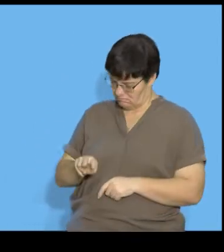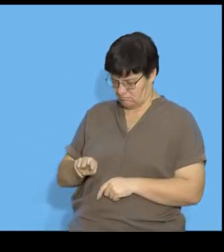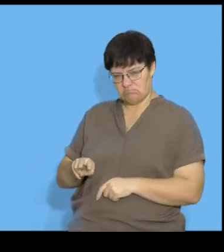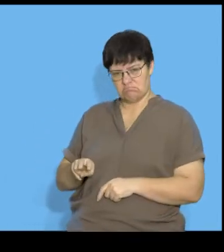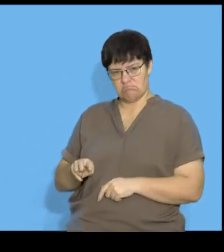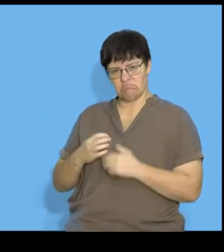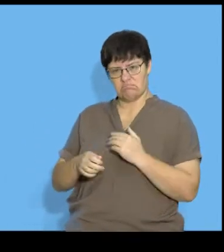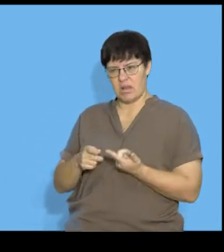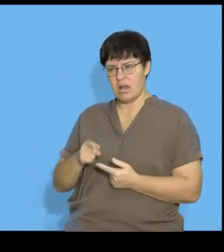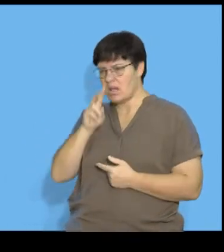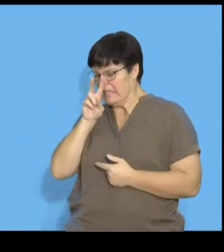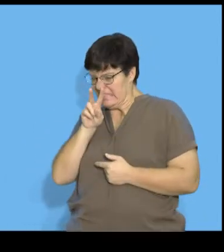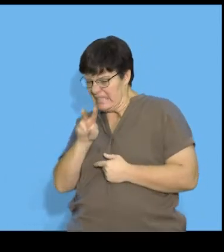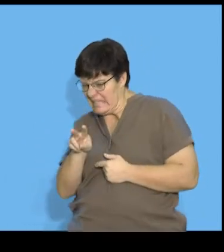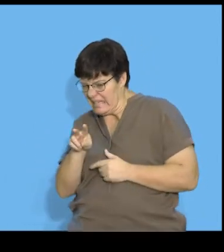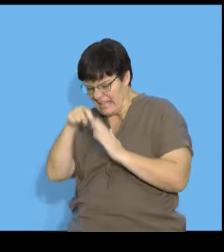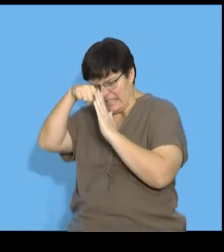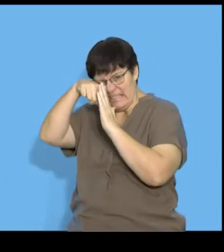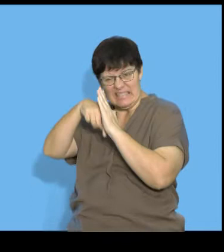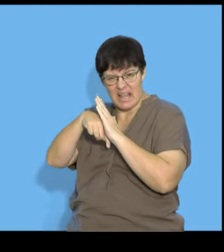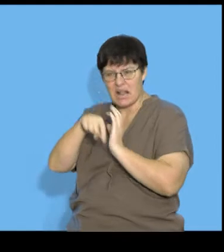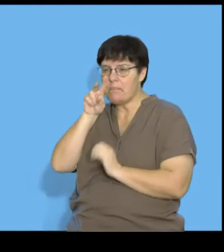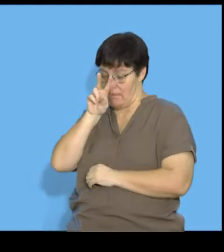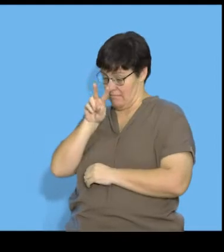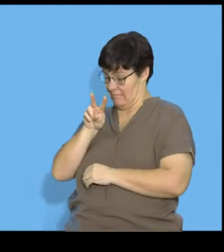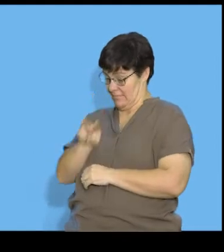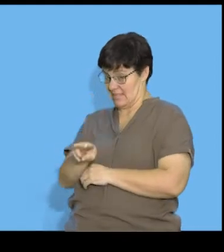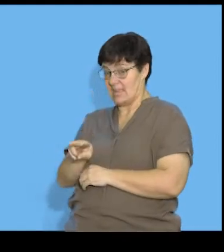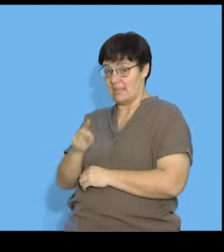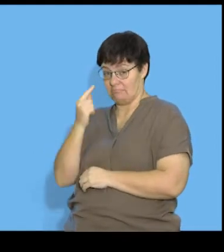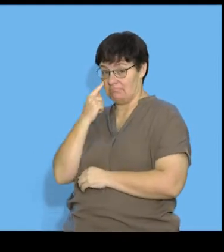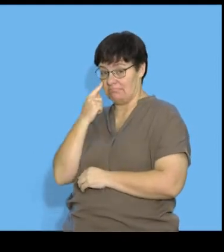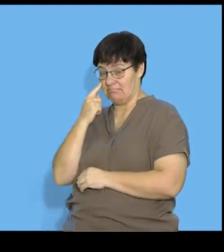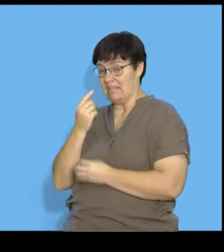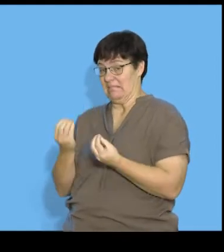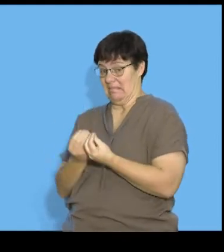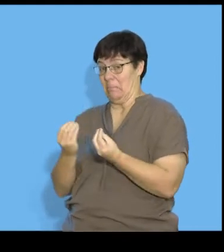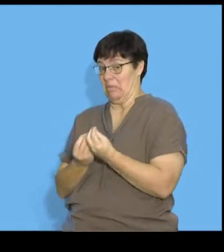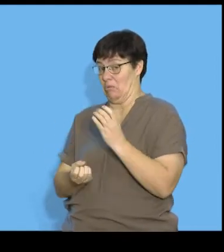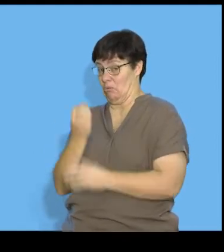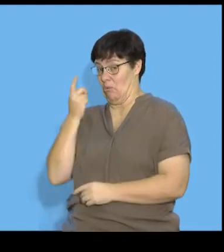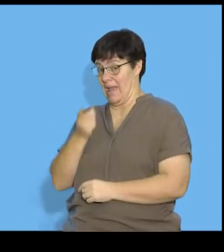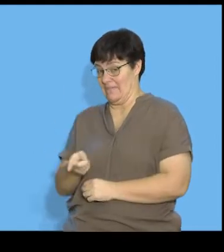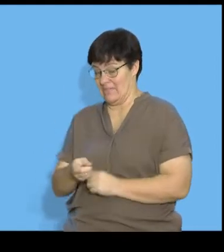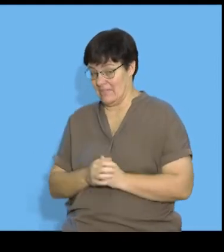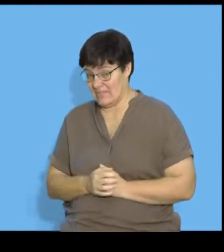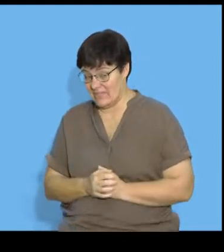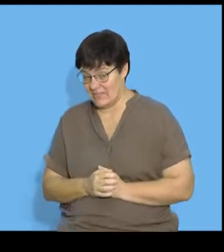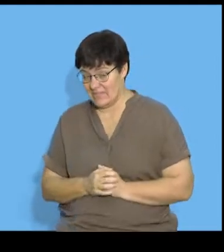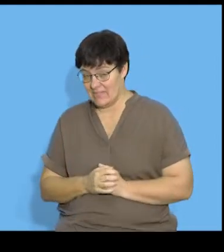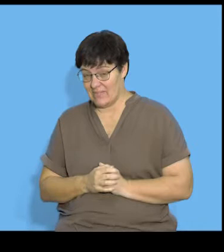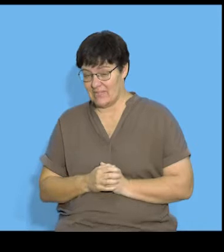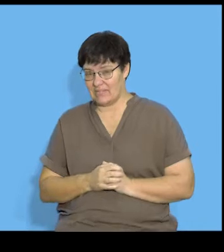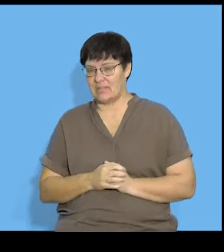we might not be able to see the detail, but I definitely can see that there's something growing on my bread, right? And that